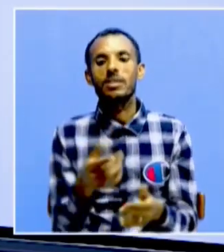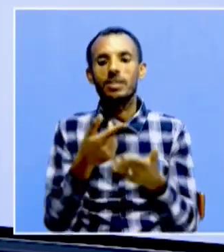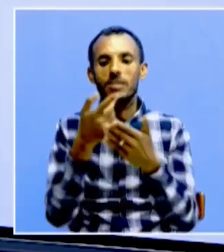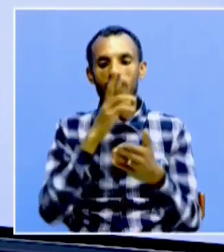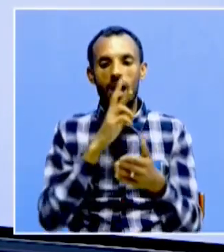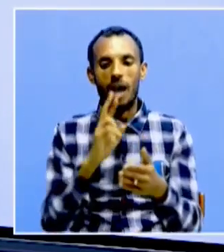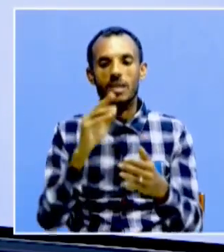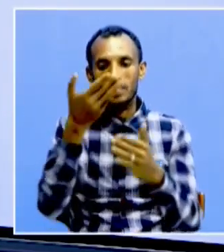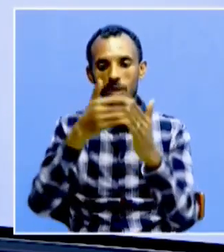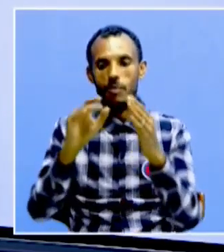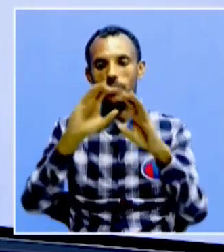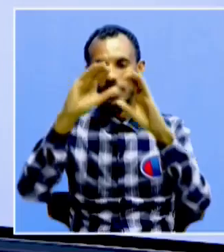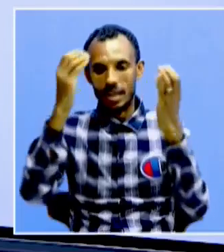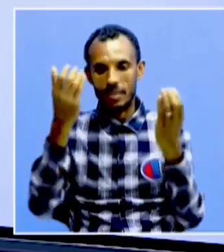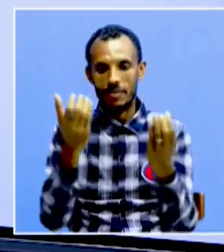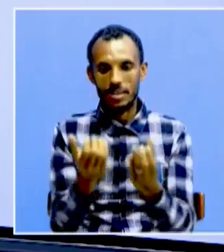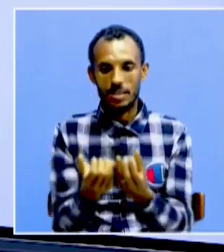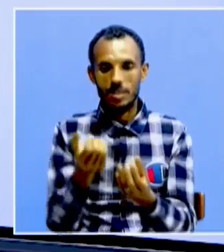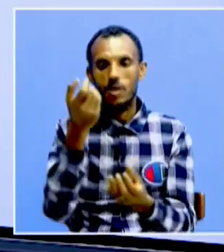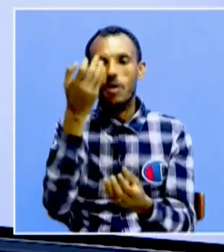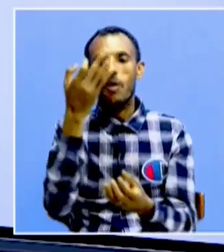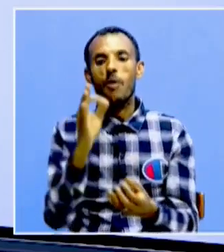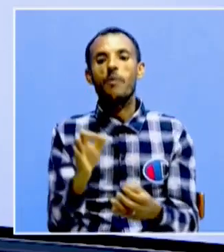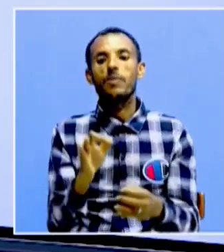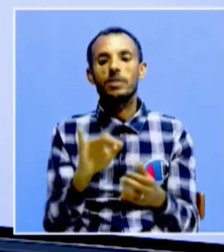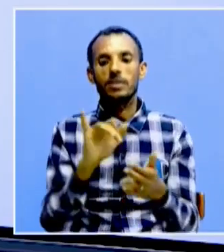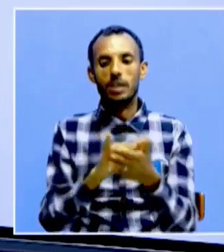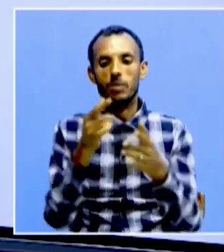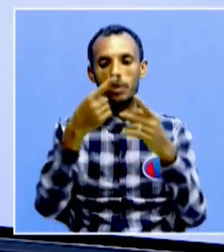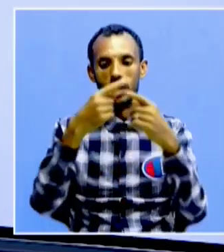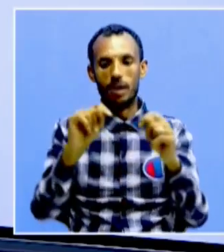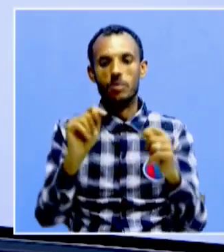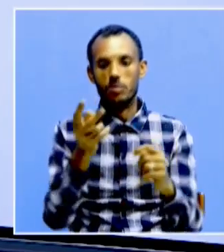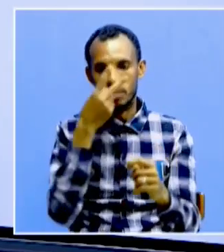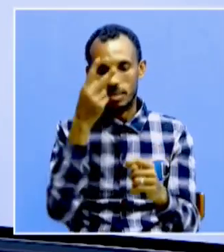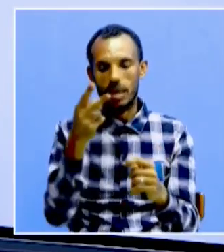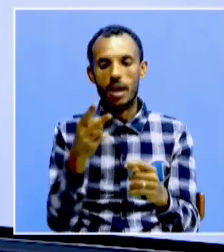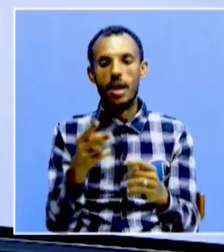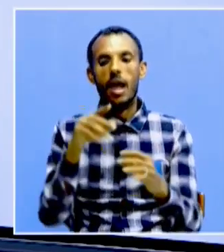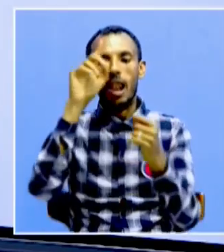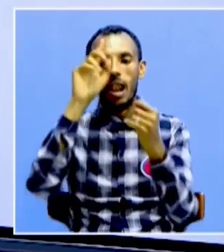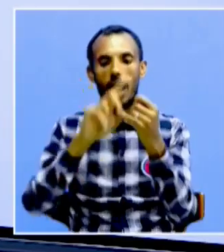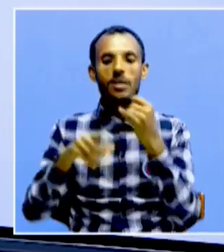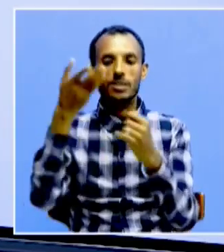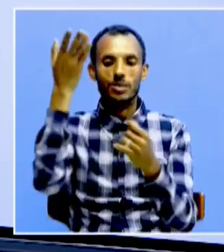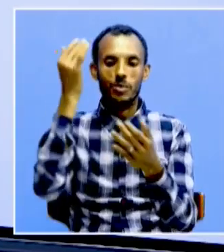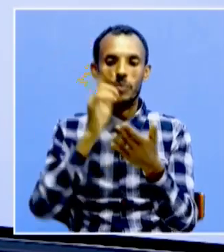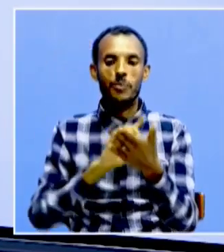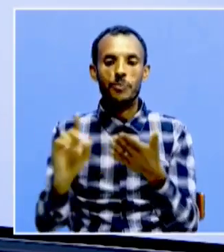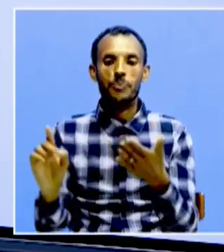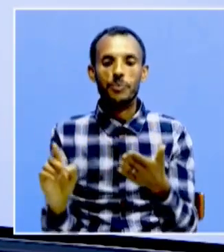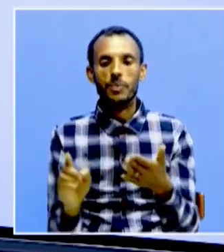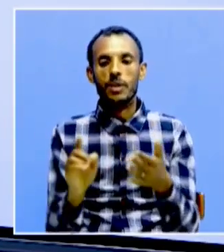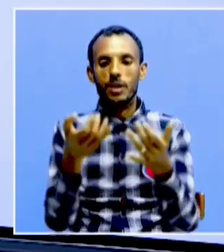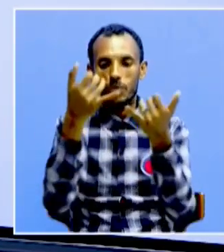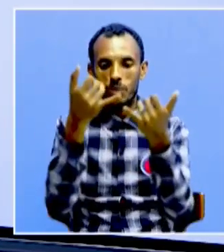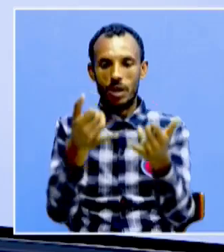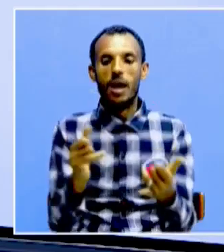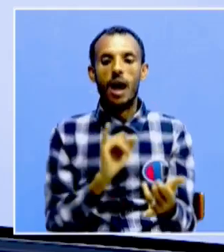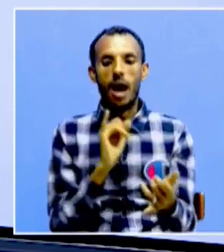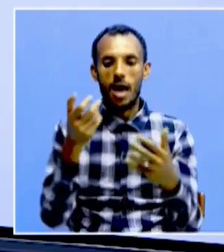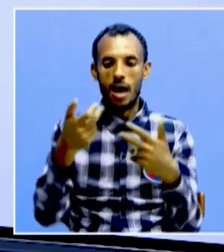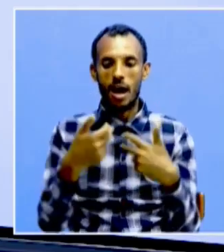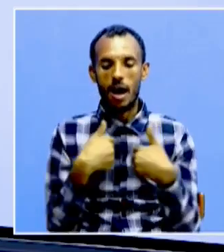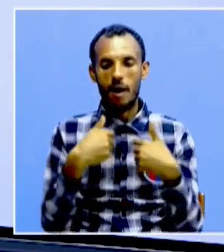what some of the classifications that we tried to see last week, yes? And today I have